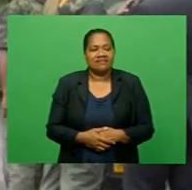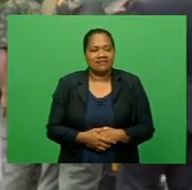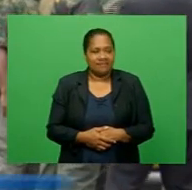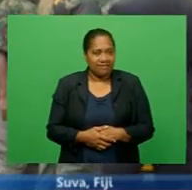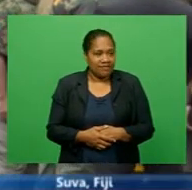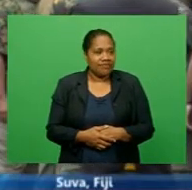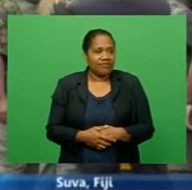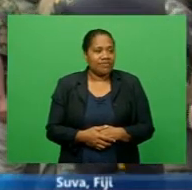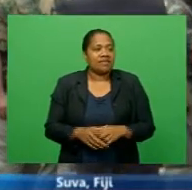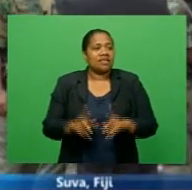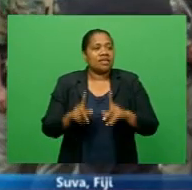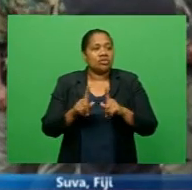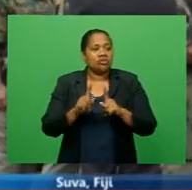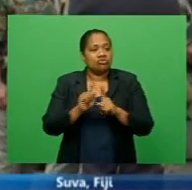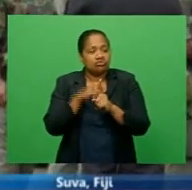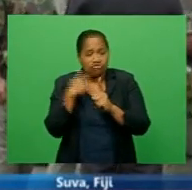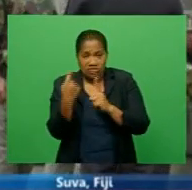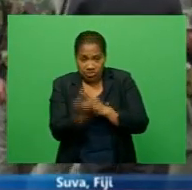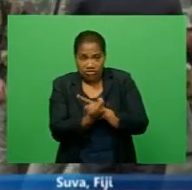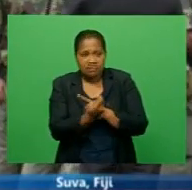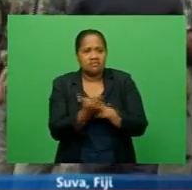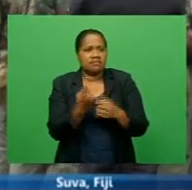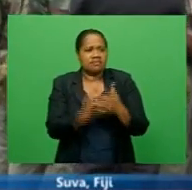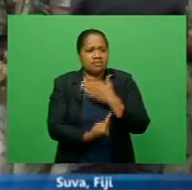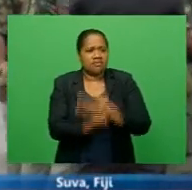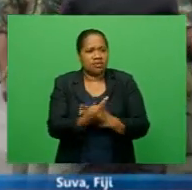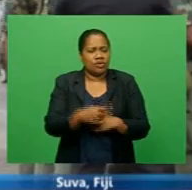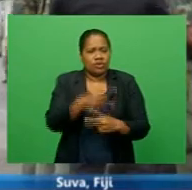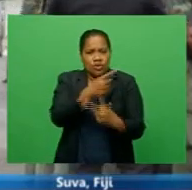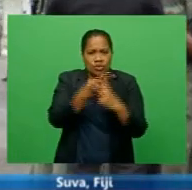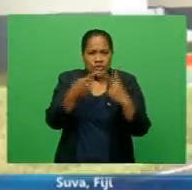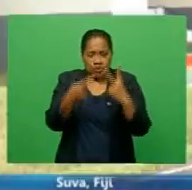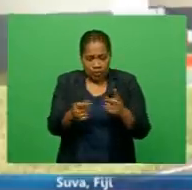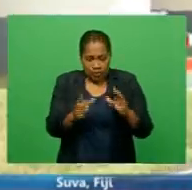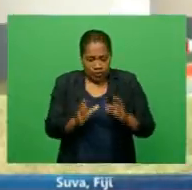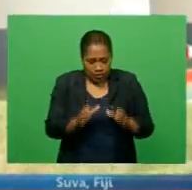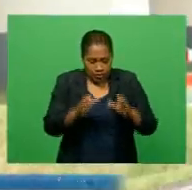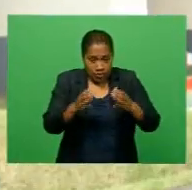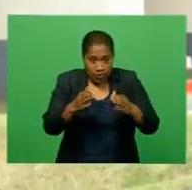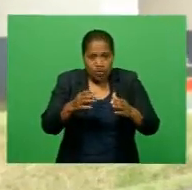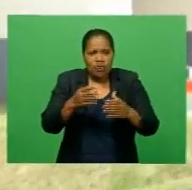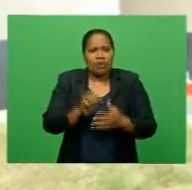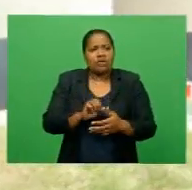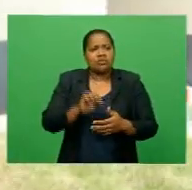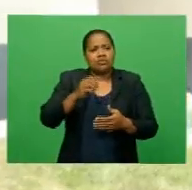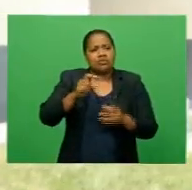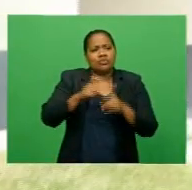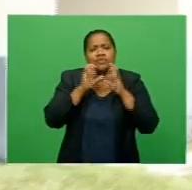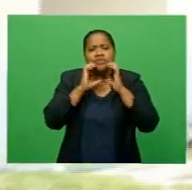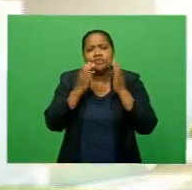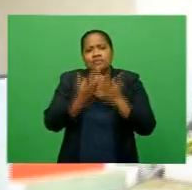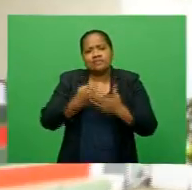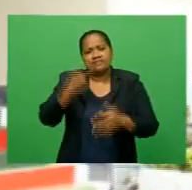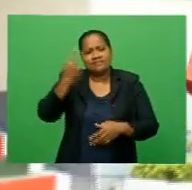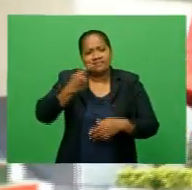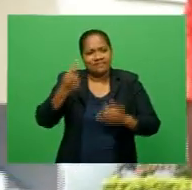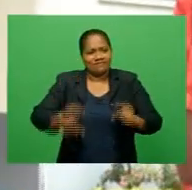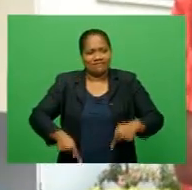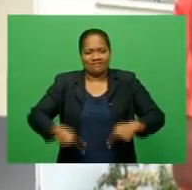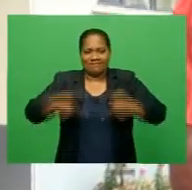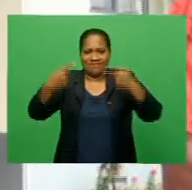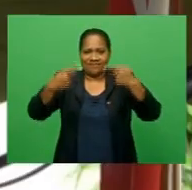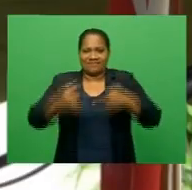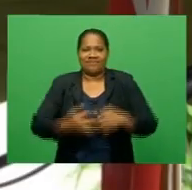As a tradition, the annual clash between the two disciplined forces is set for December 11th with the theme Rise, Fiji,